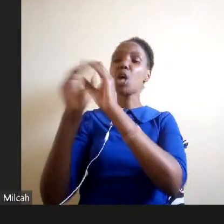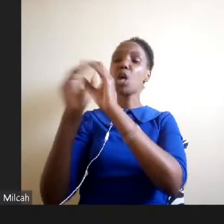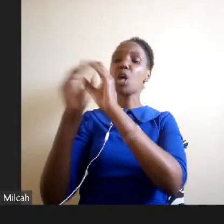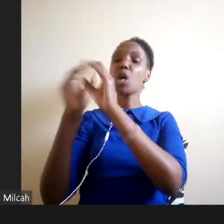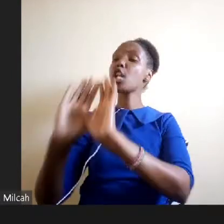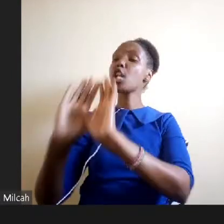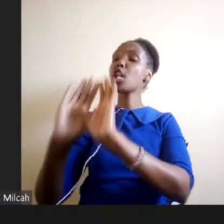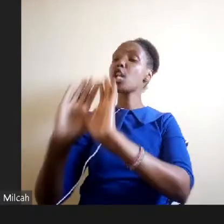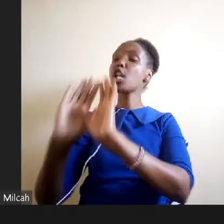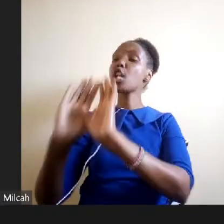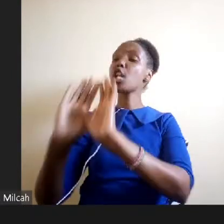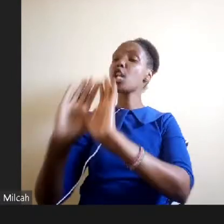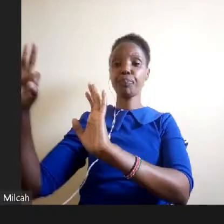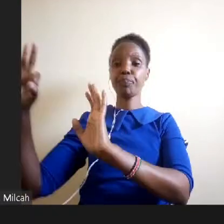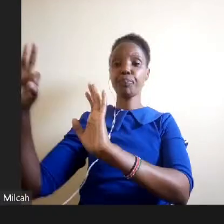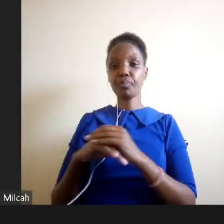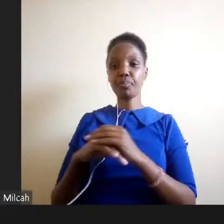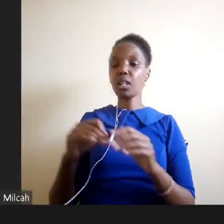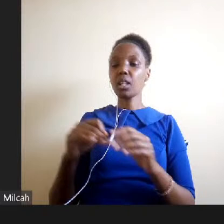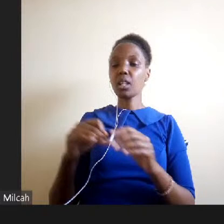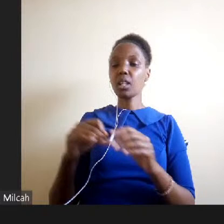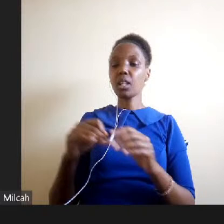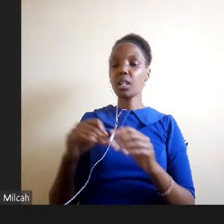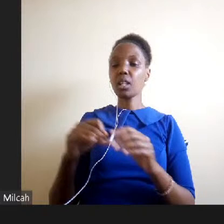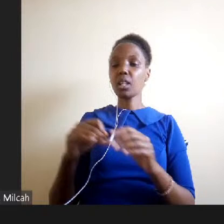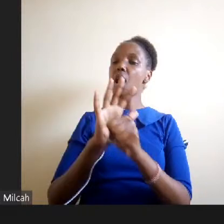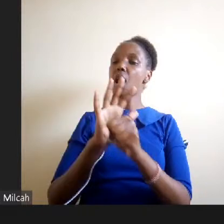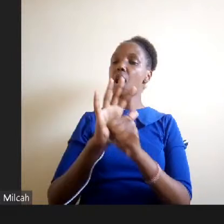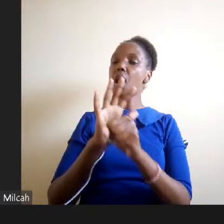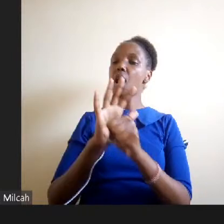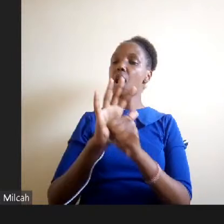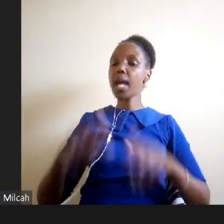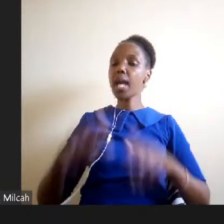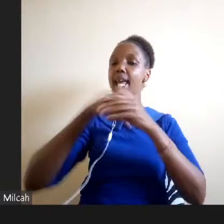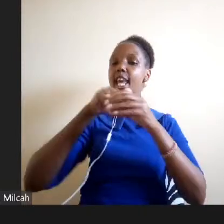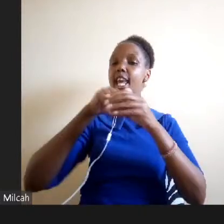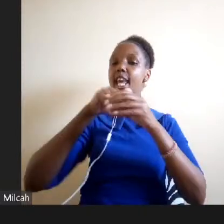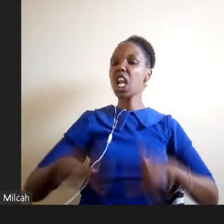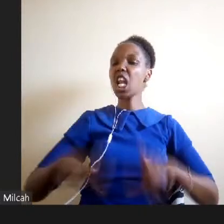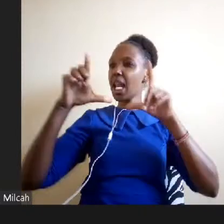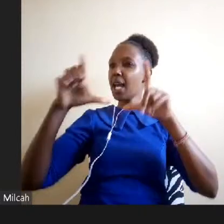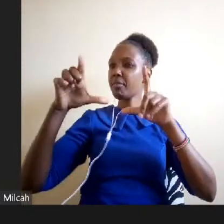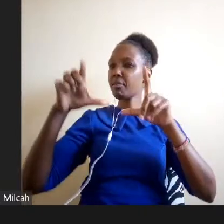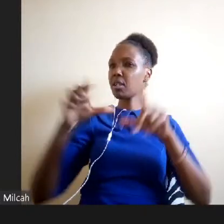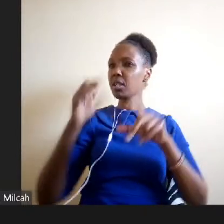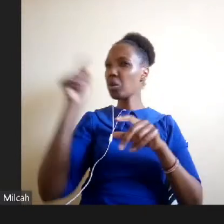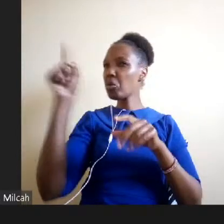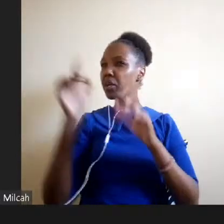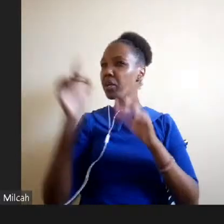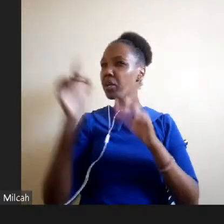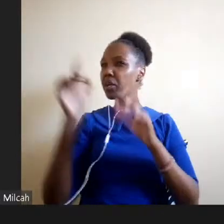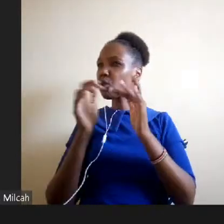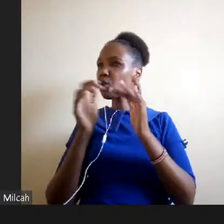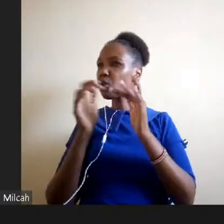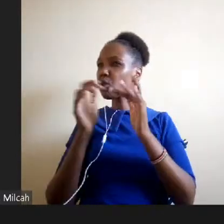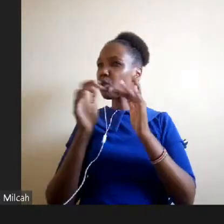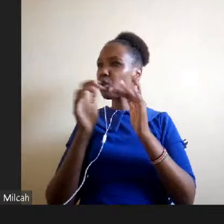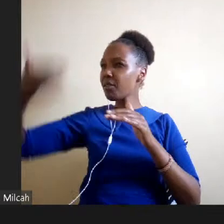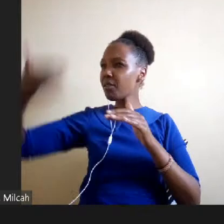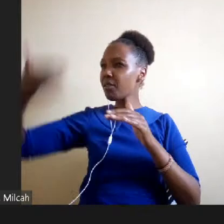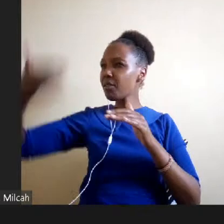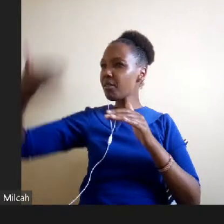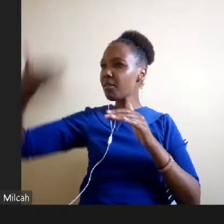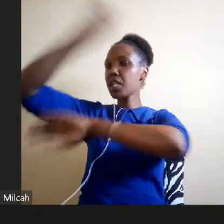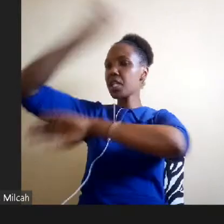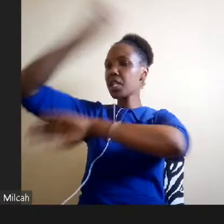that there is so much in life to live for than just being on social media. And also, if it is a place to reflect on the kind